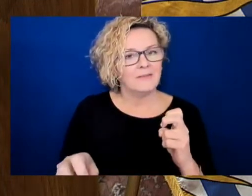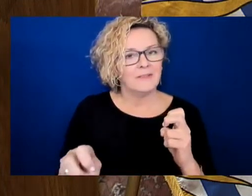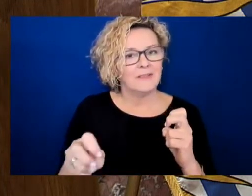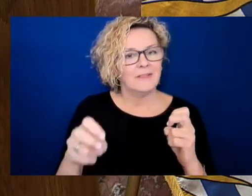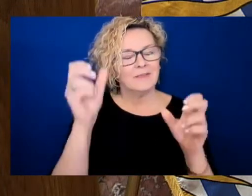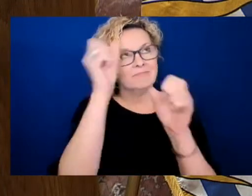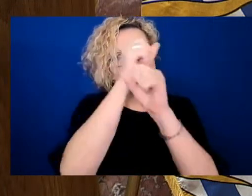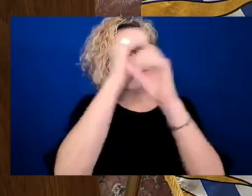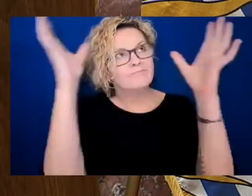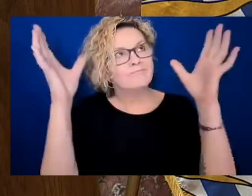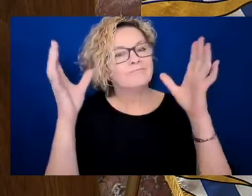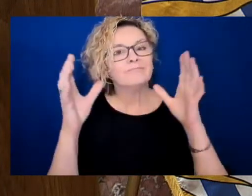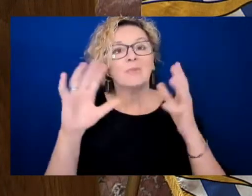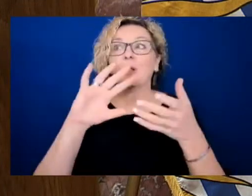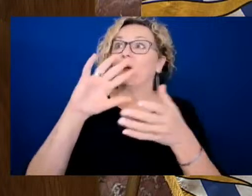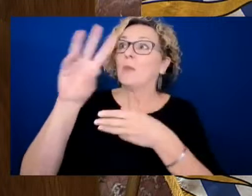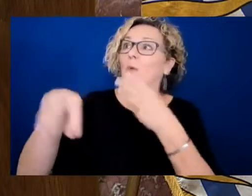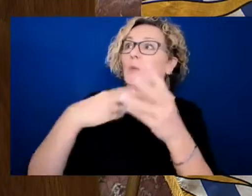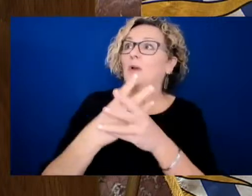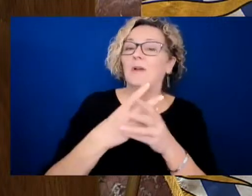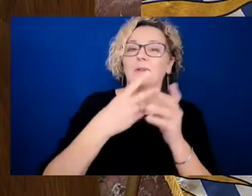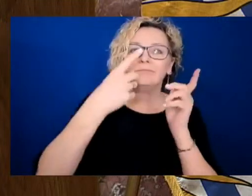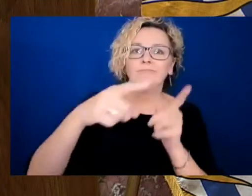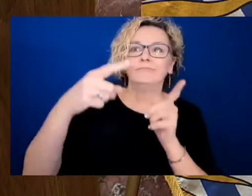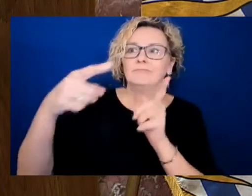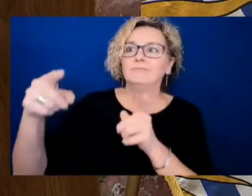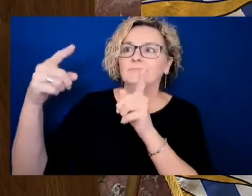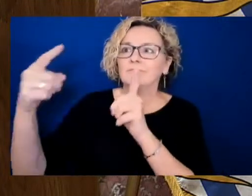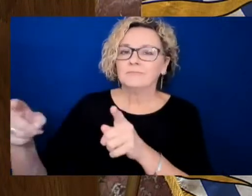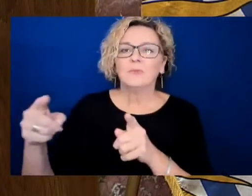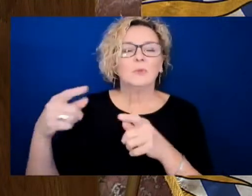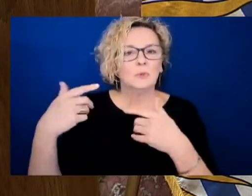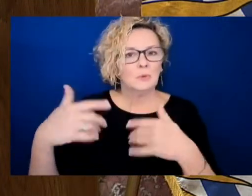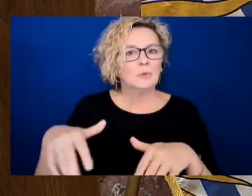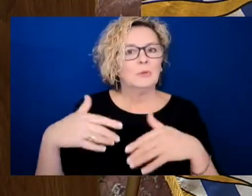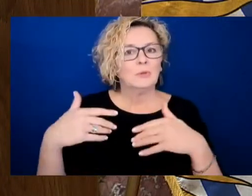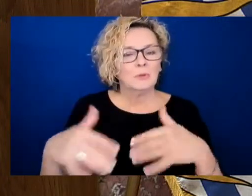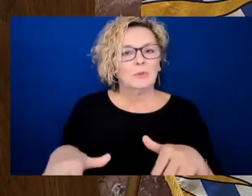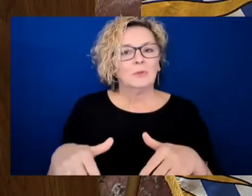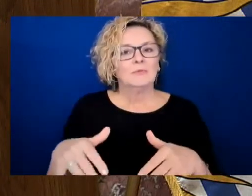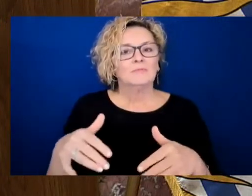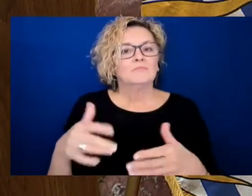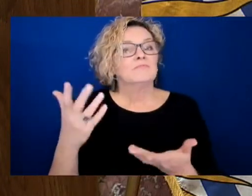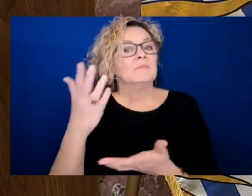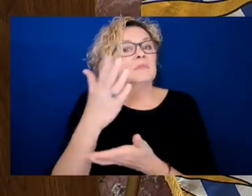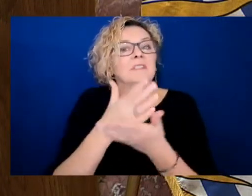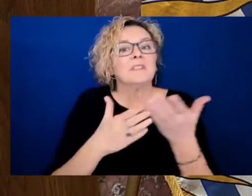world. And some things we don't have control over.